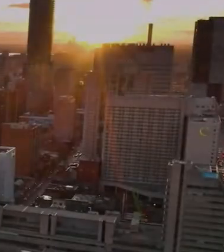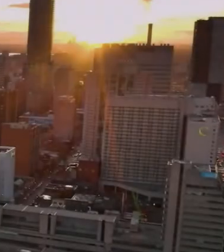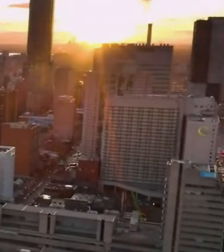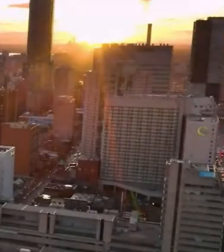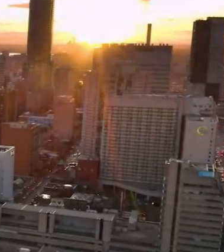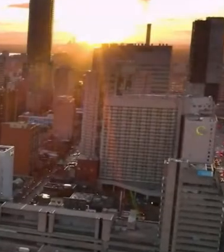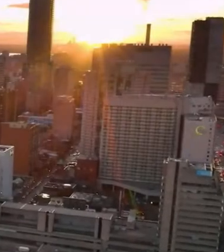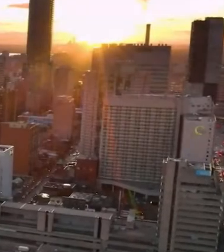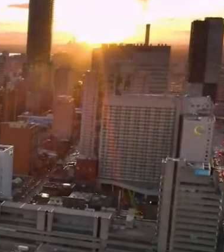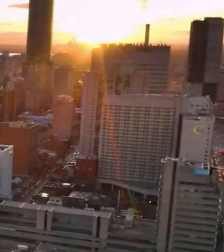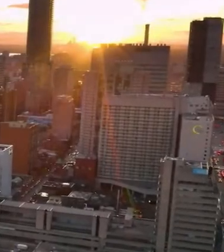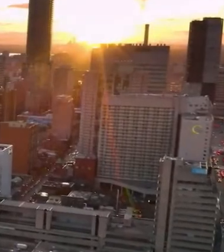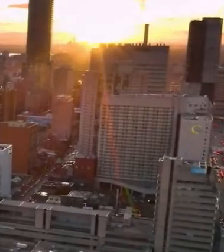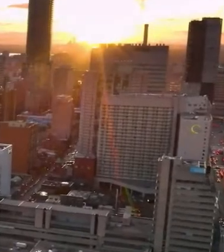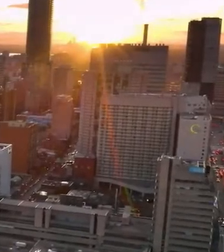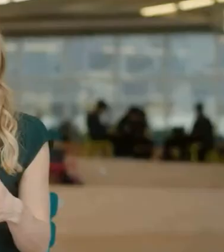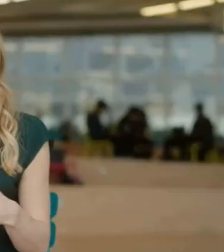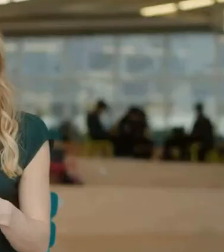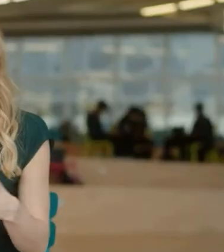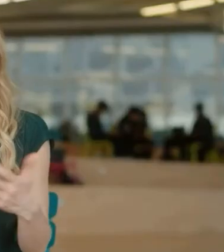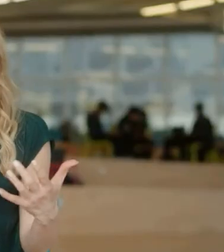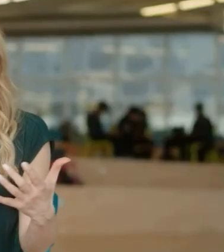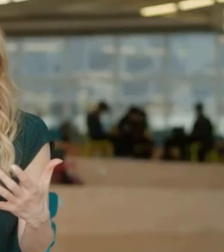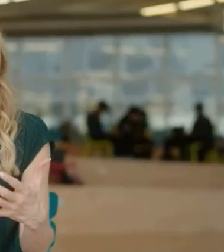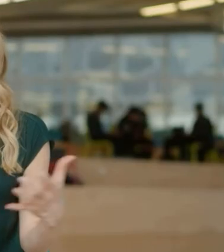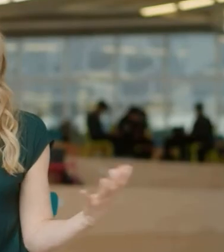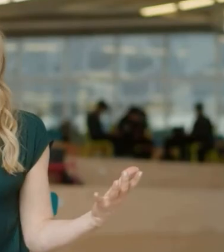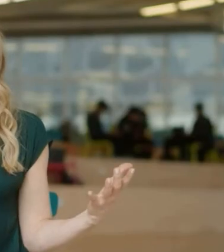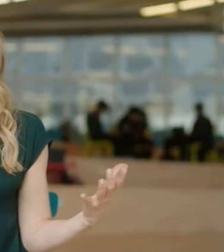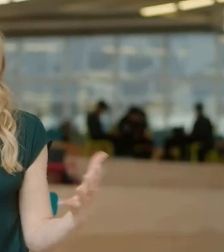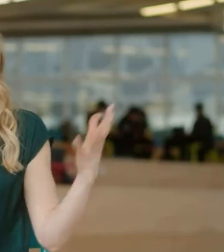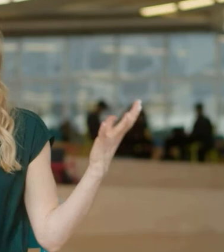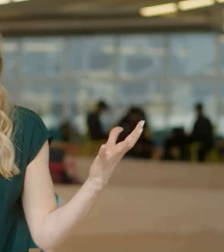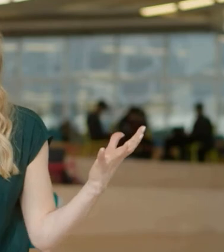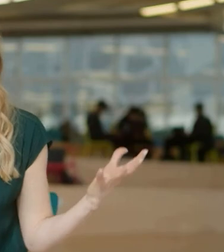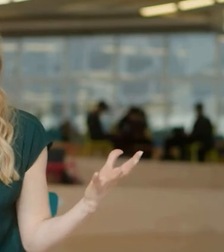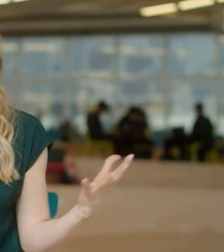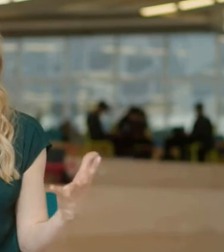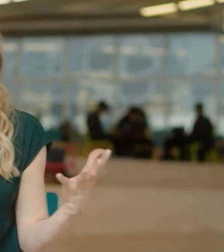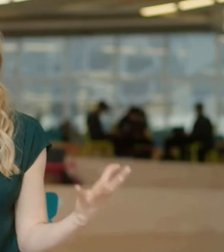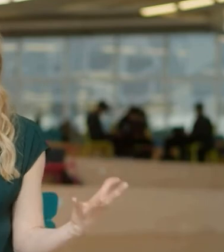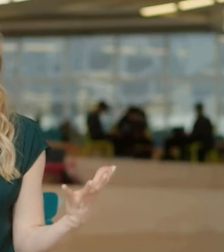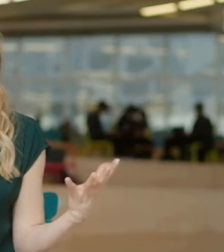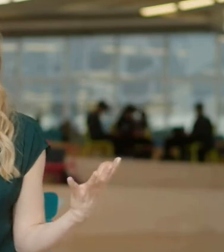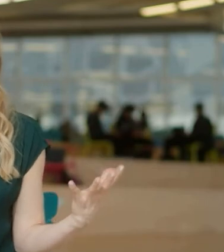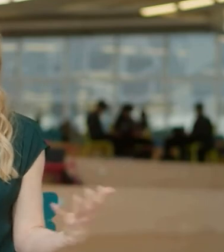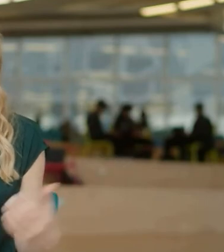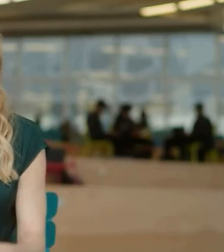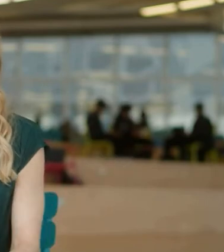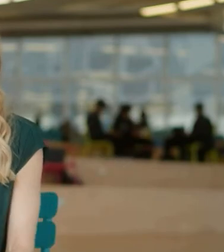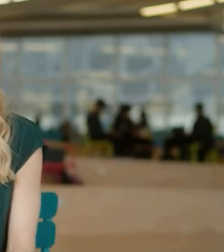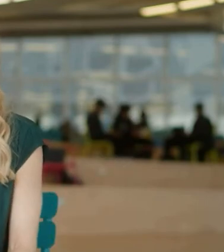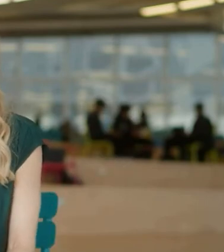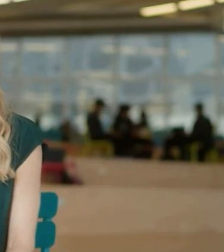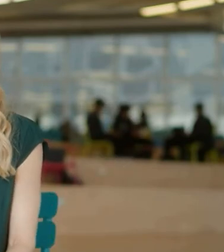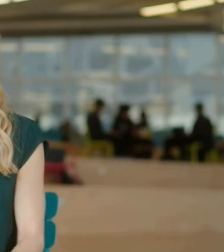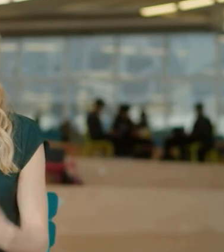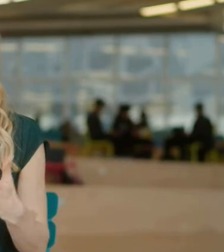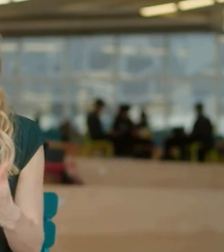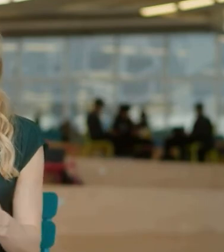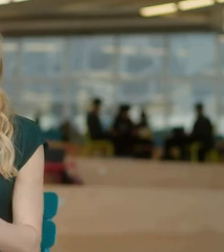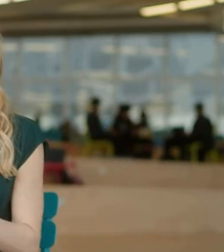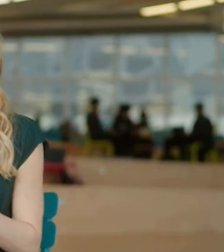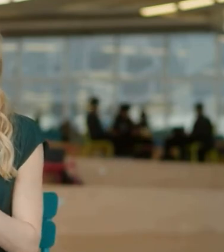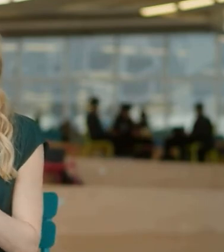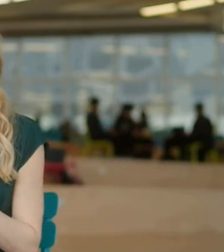When I moved here to go to university, I was, you know, this kid in this big, intimidating city, and